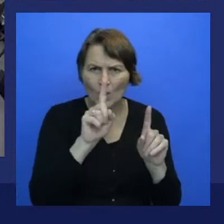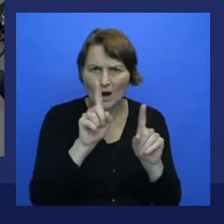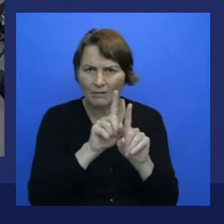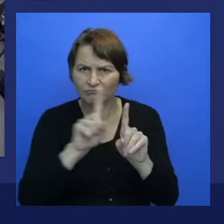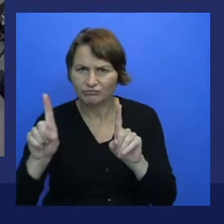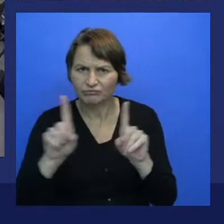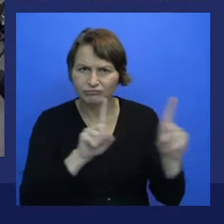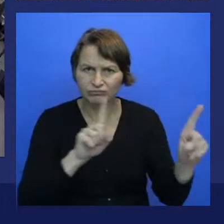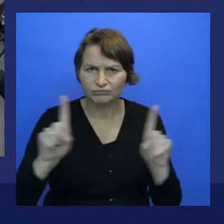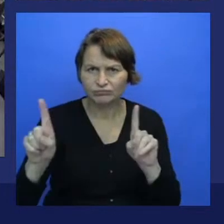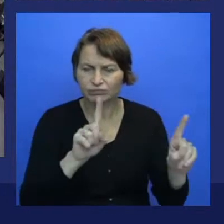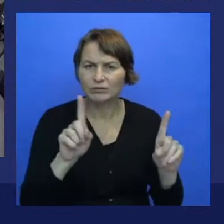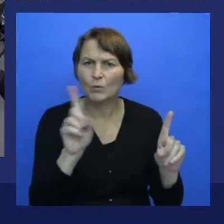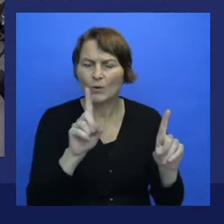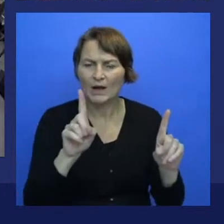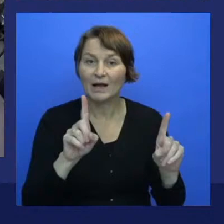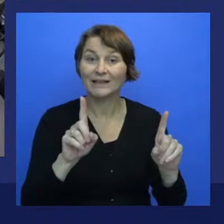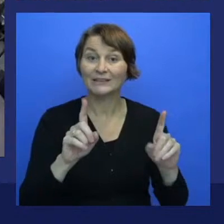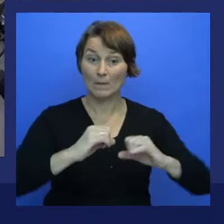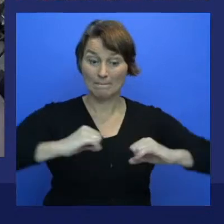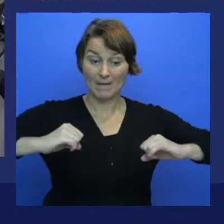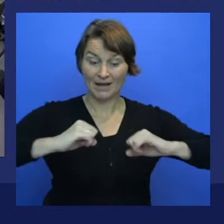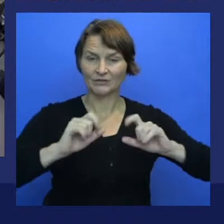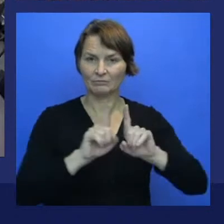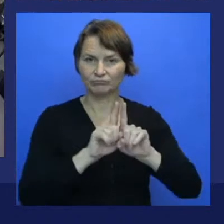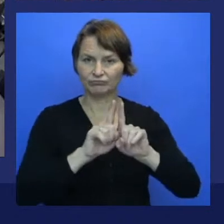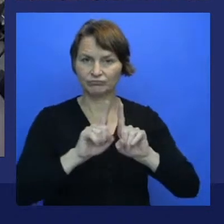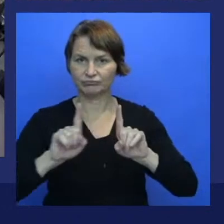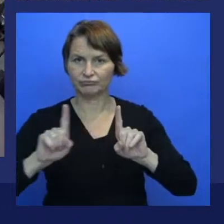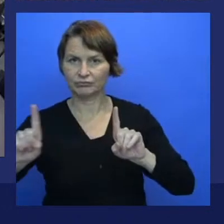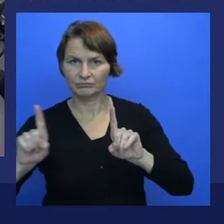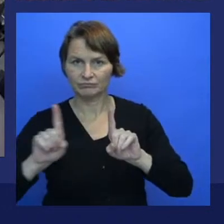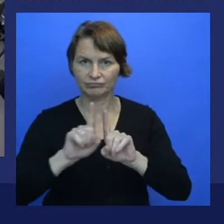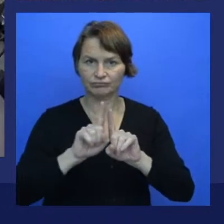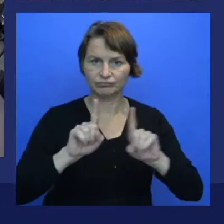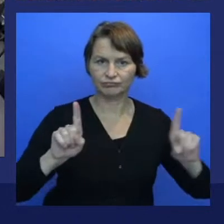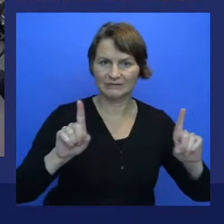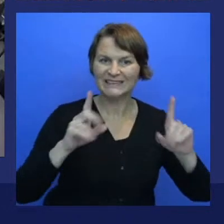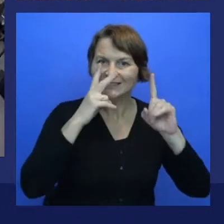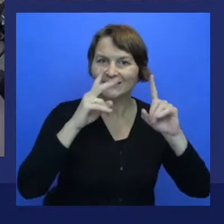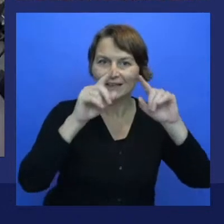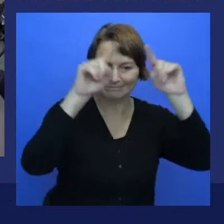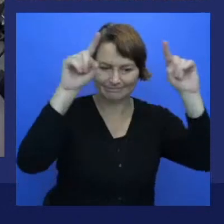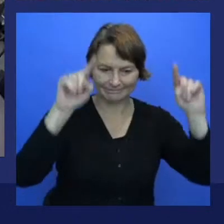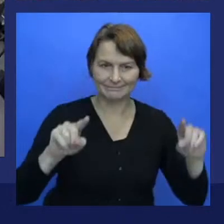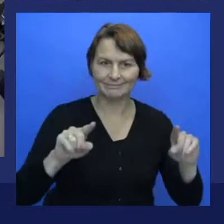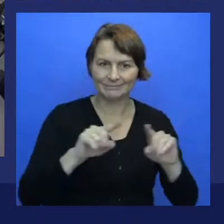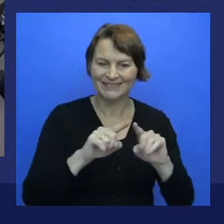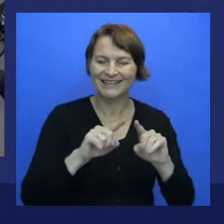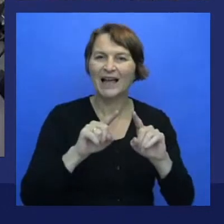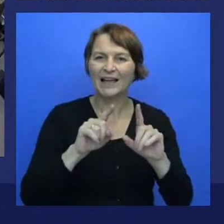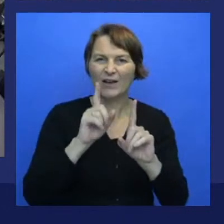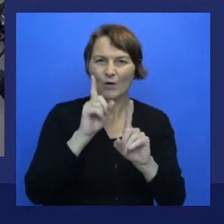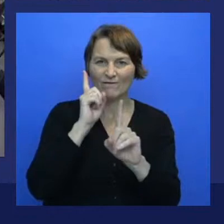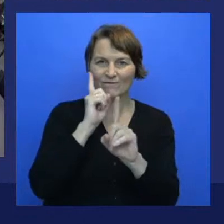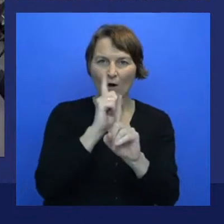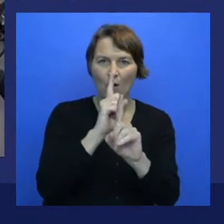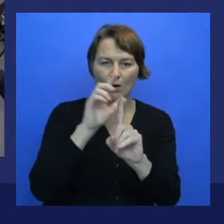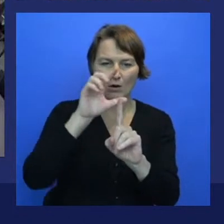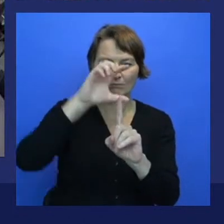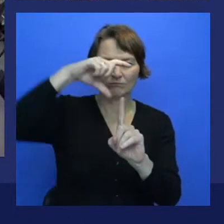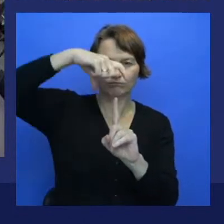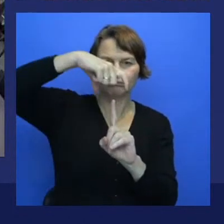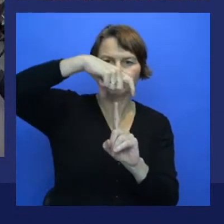analysis, will tell you not only where the people are, but notice that you can see the lines that it kind of tracks where they're